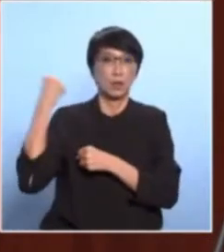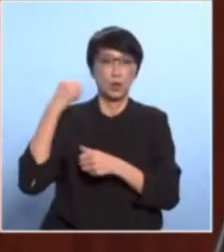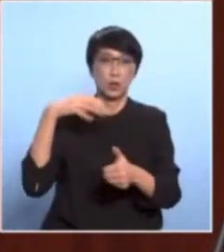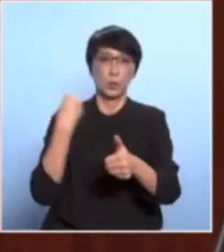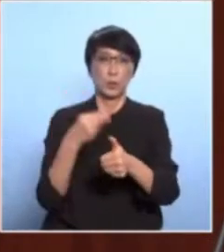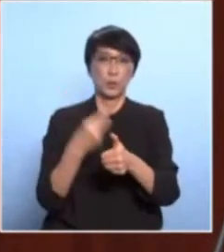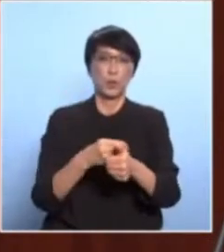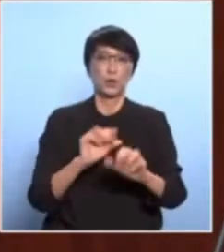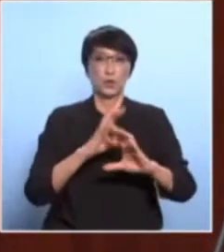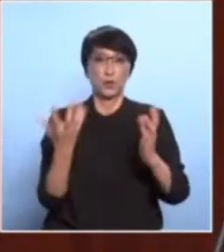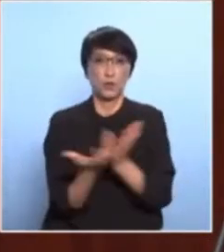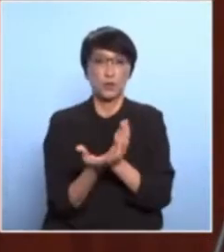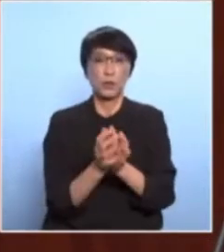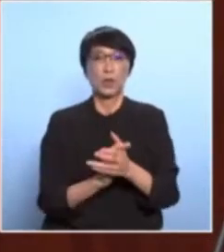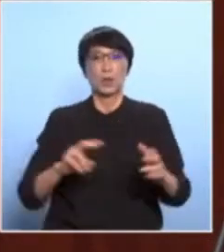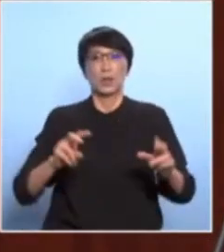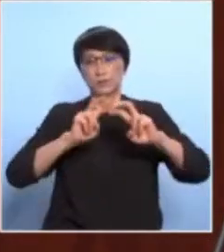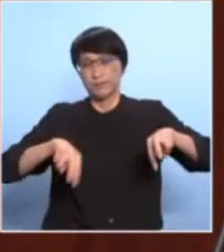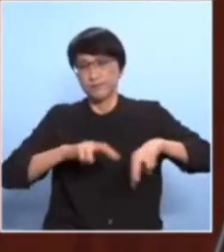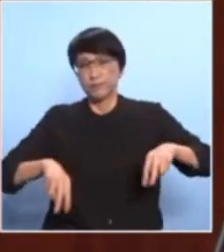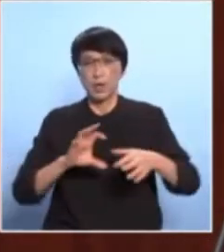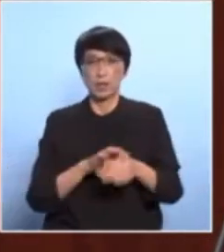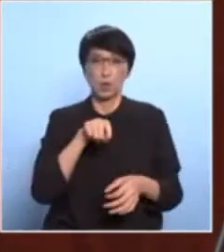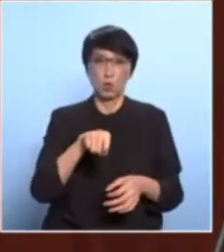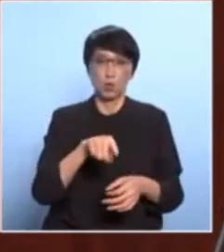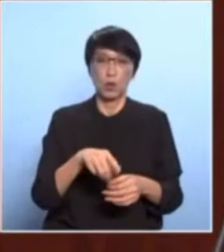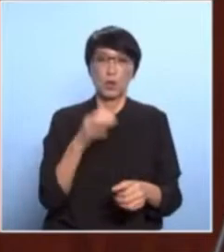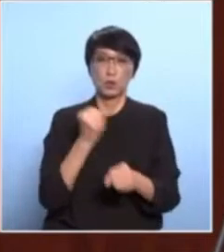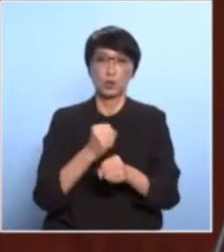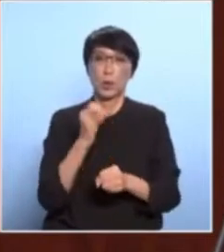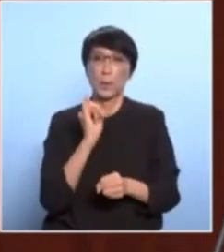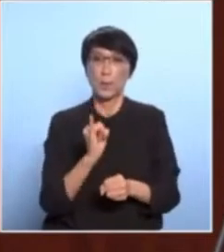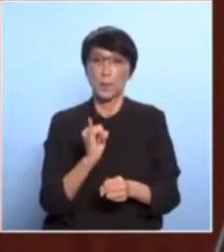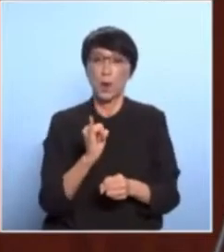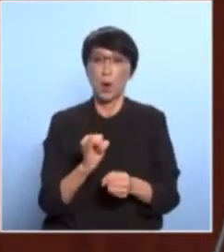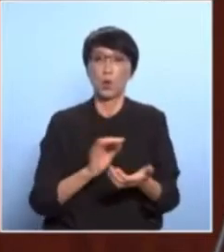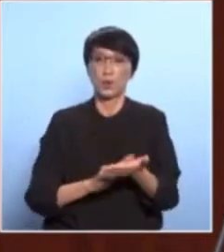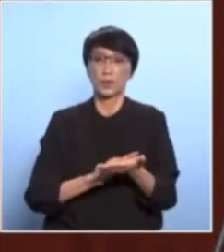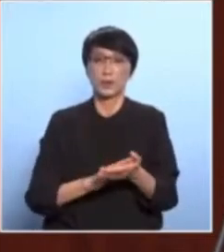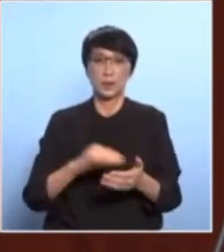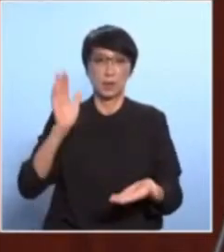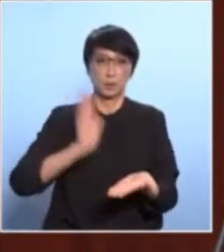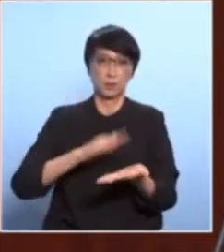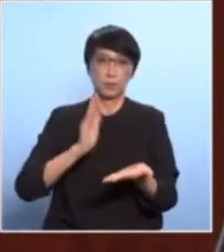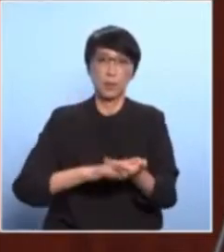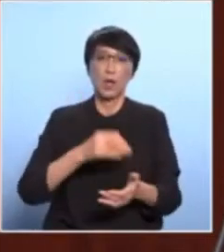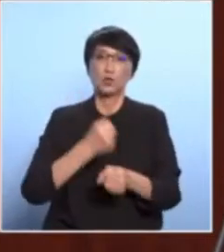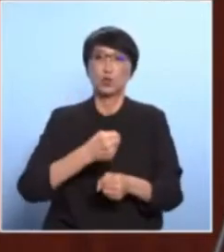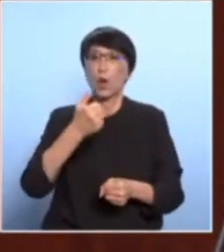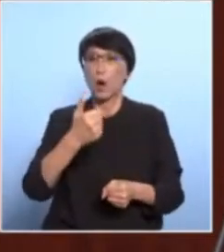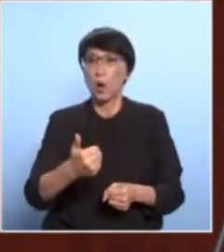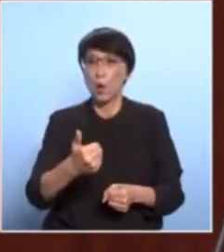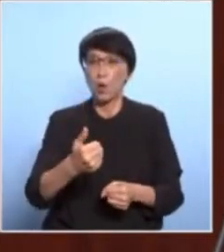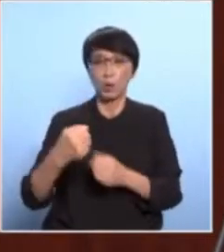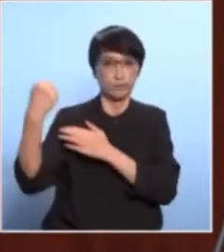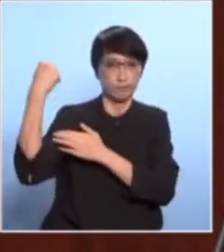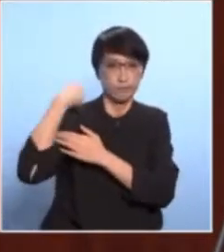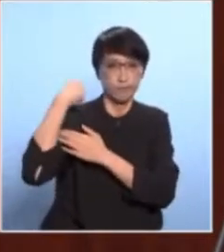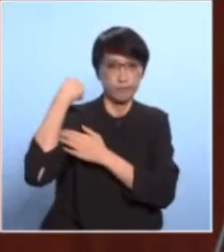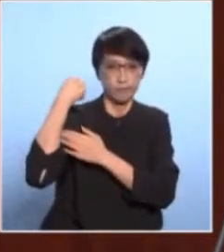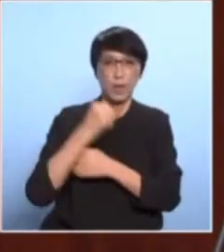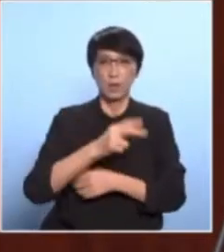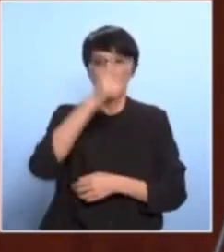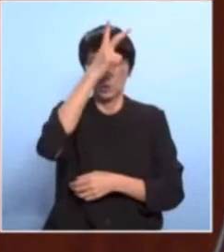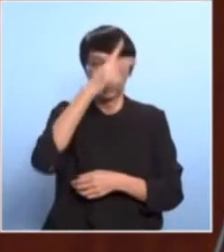September. Regarding the disciplinary mechanism, we will enhance training for departments on investigating